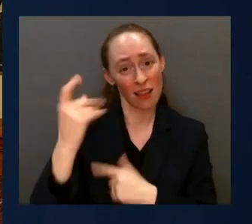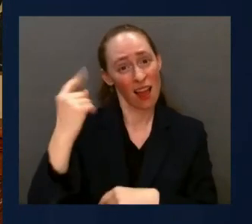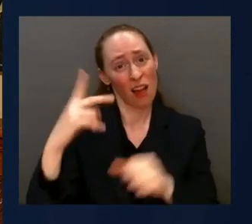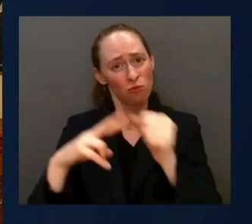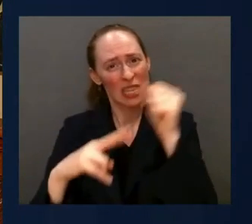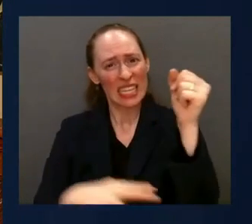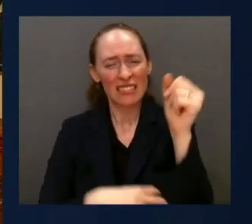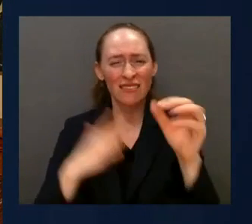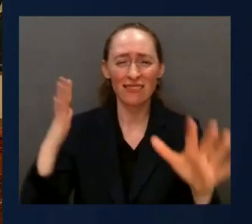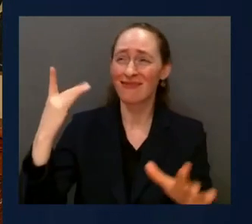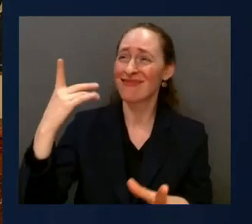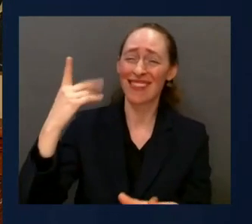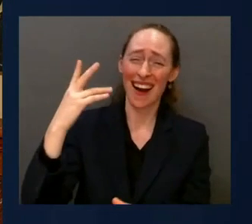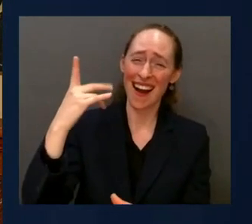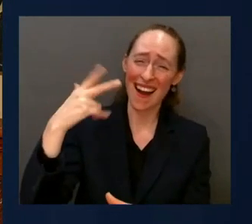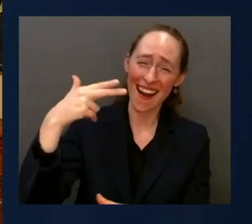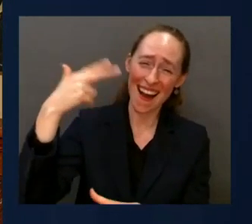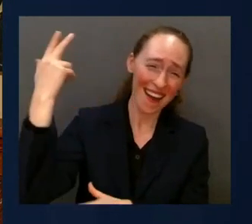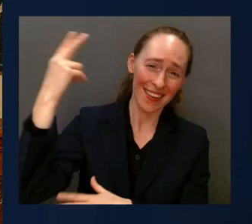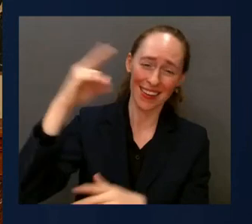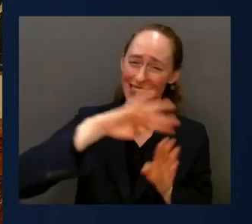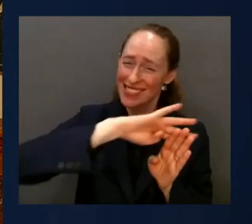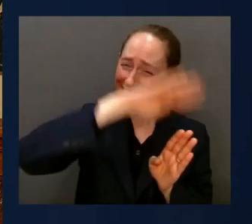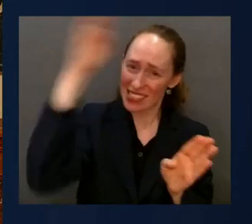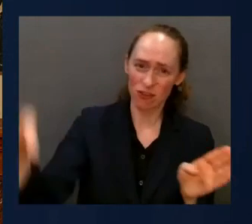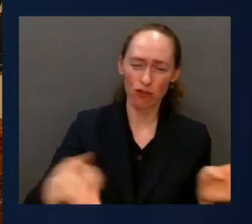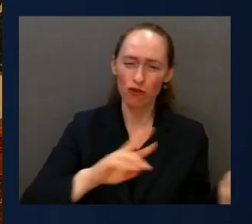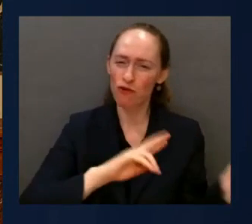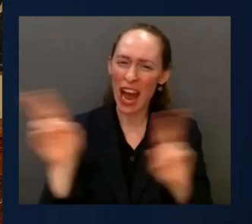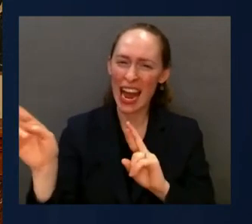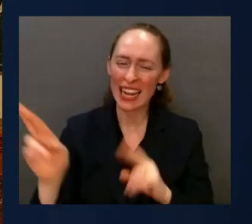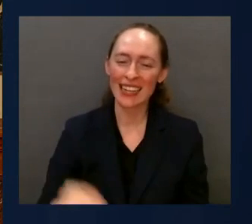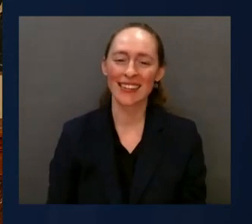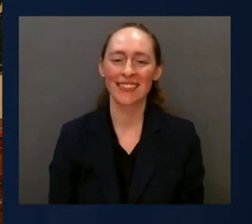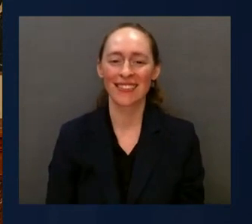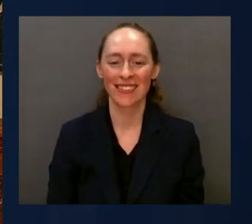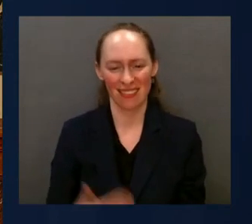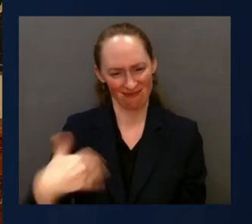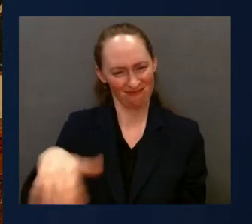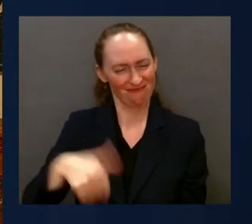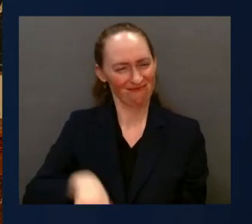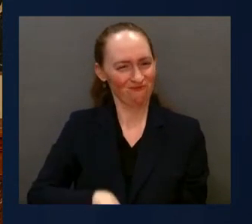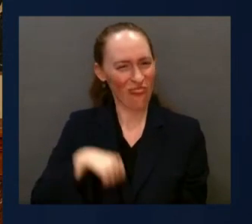replacing poisonous lead pipes that go into 10 million homes in America,